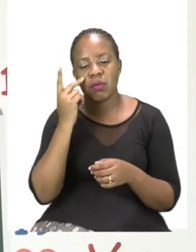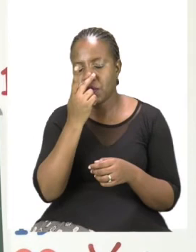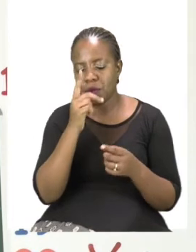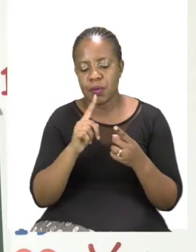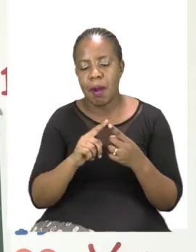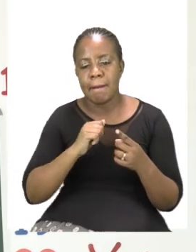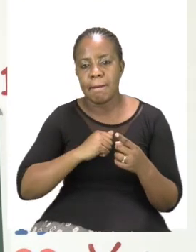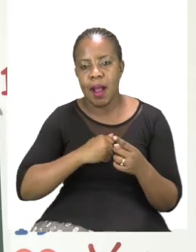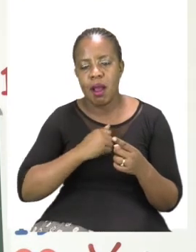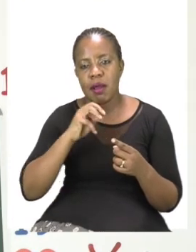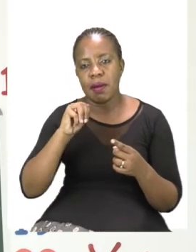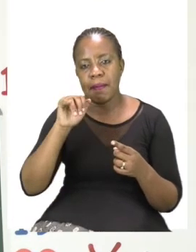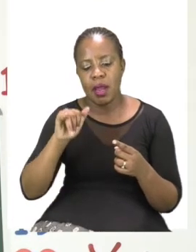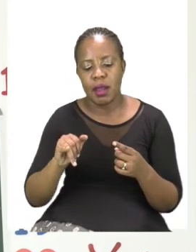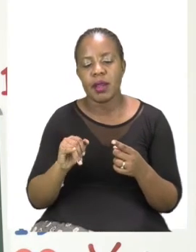her,